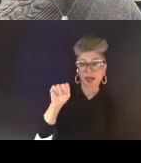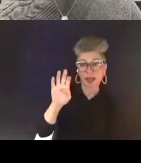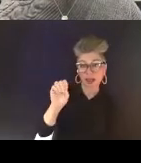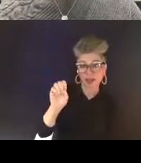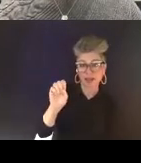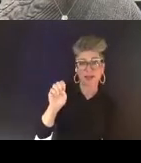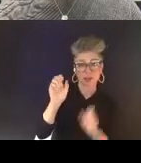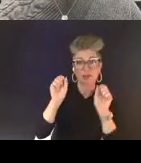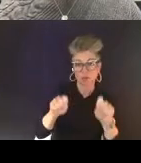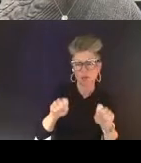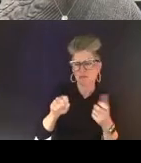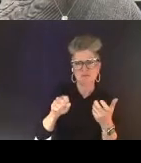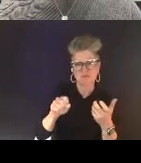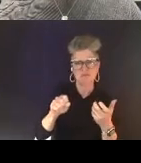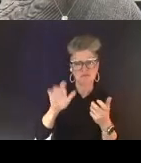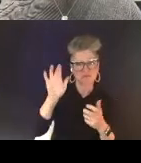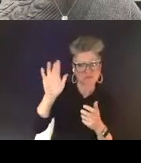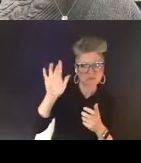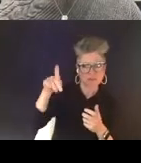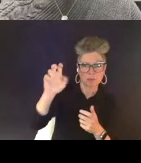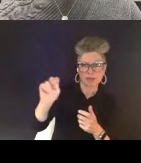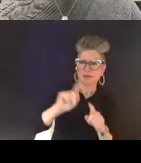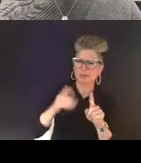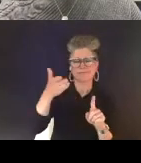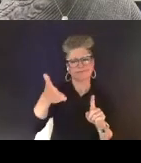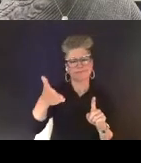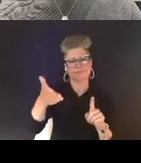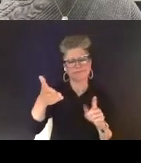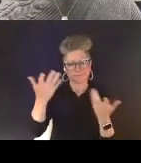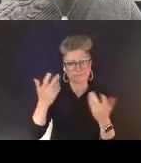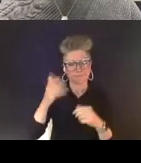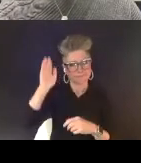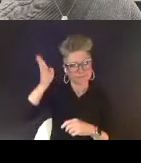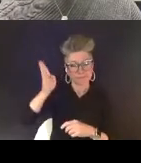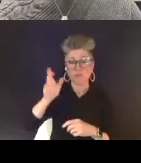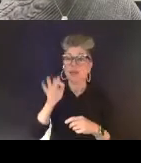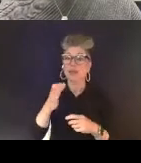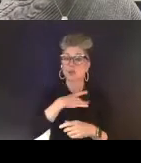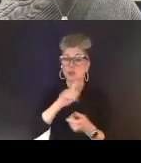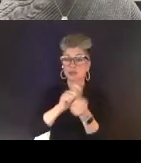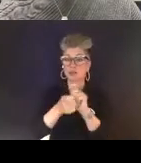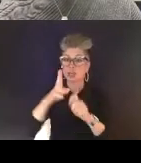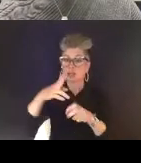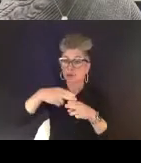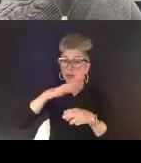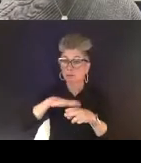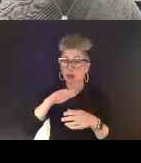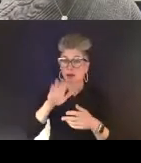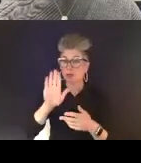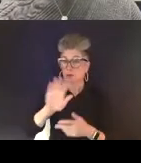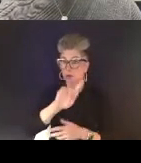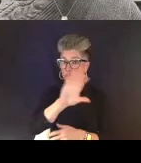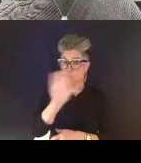her, but you'll see her because she's going to be front and center. And if you would like to change your name on your Zoom account, you can just hover over